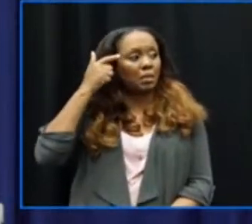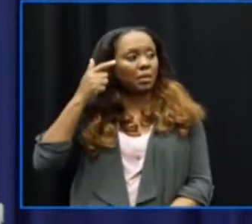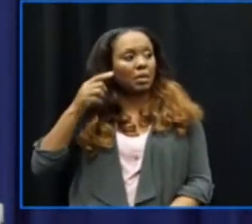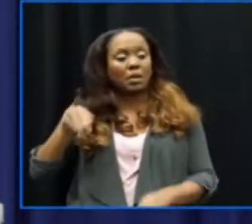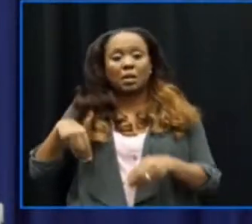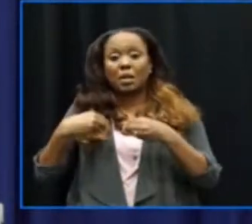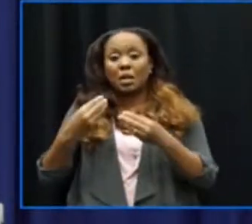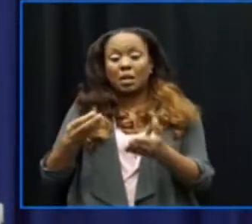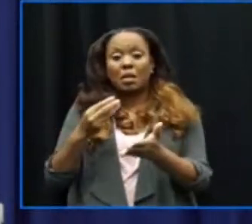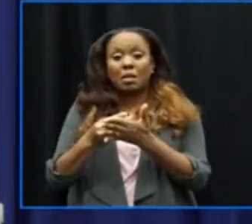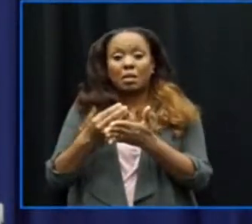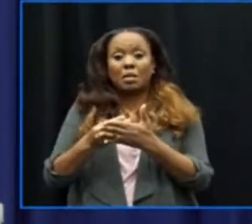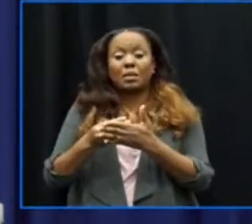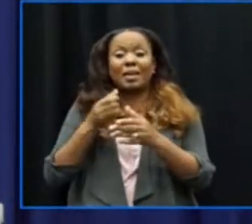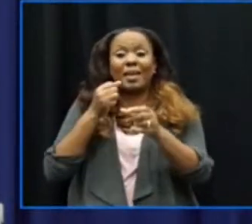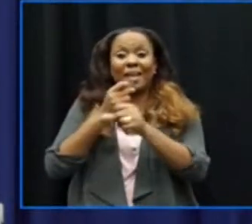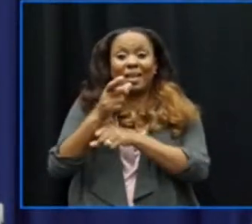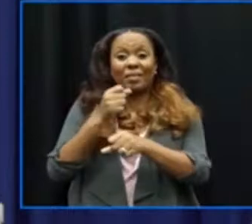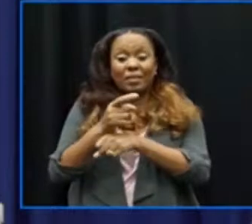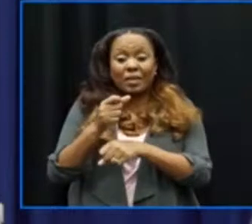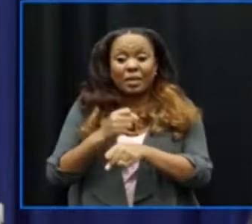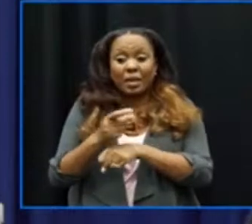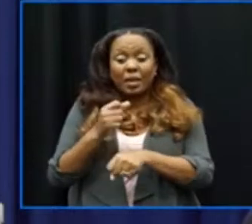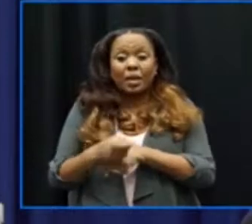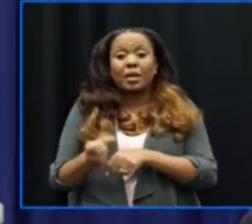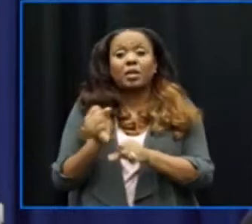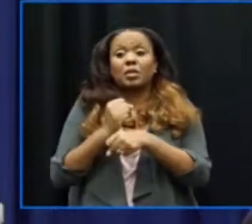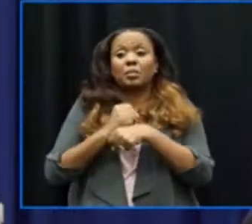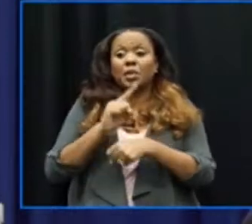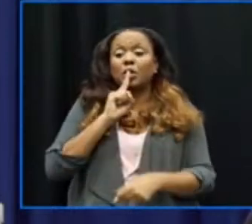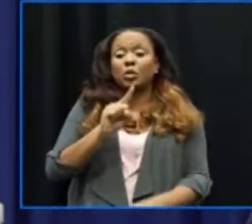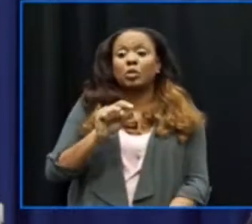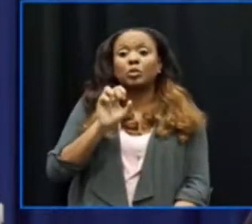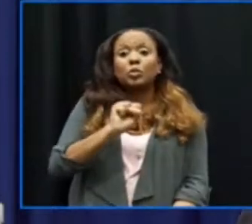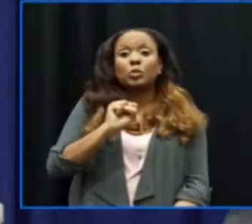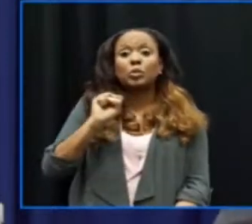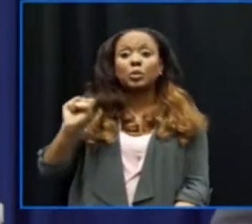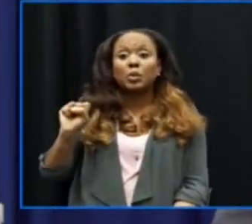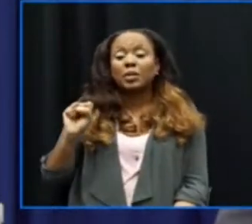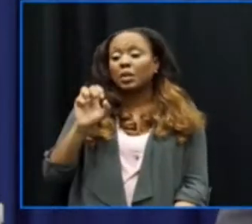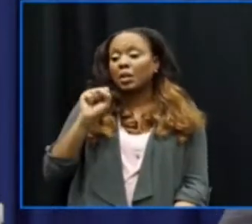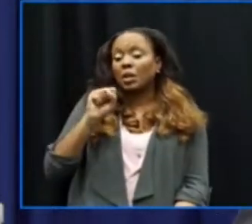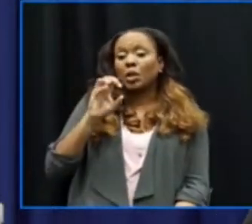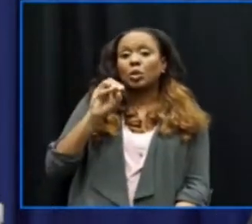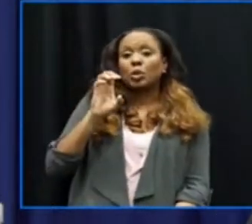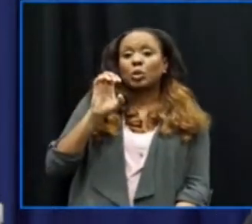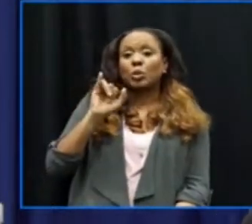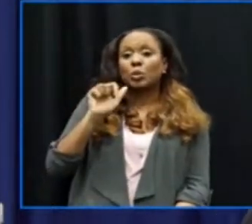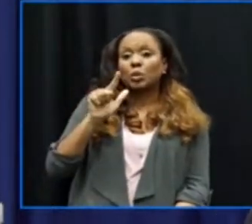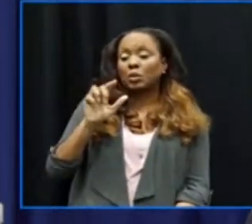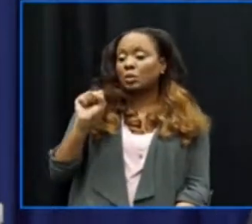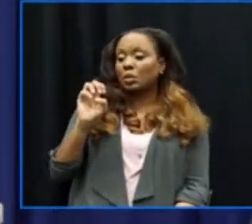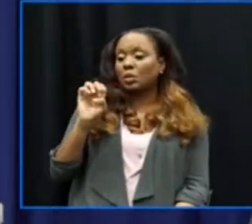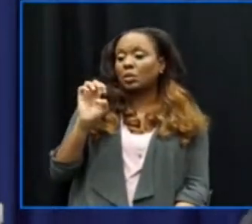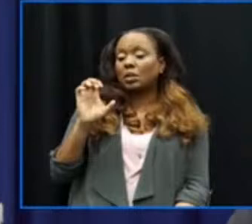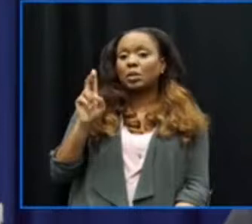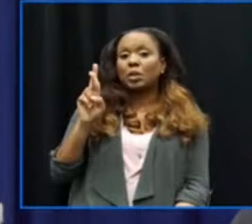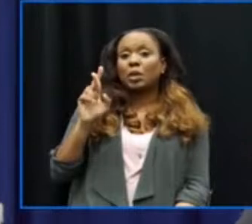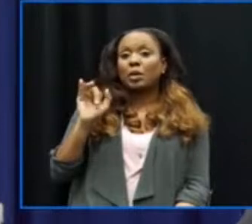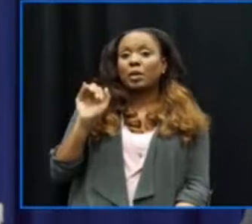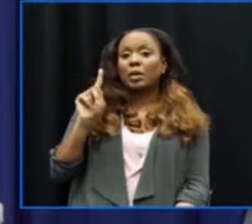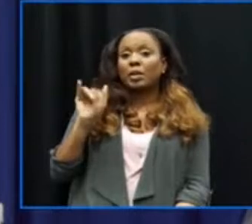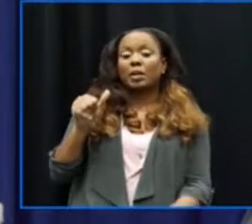year to keeping their Social Security system afloat. And the numbers for that is about 0.7% of